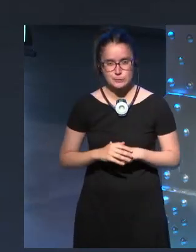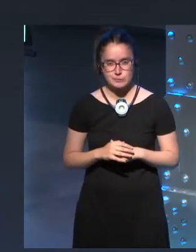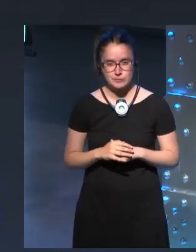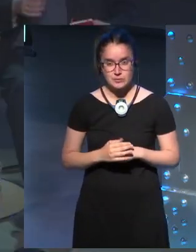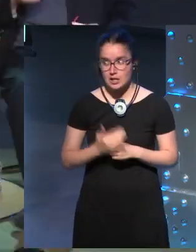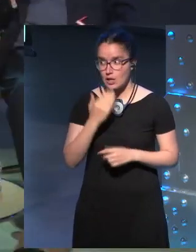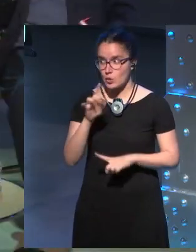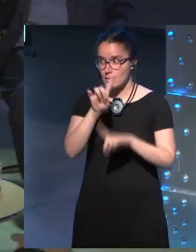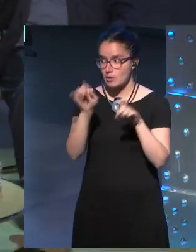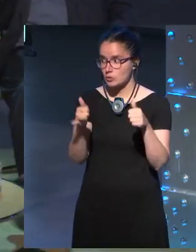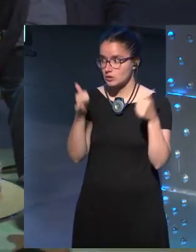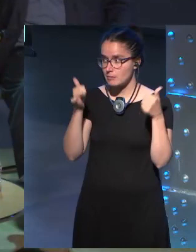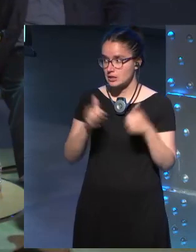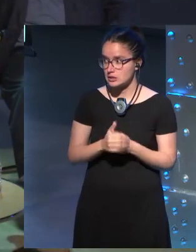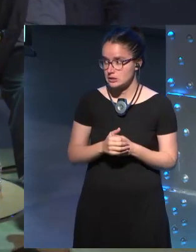just opinions.